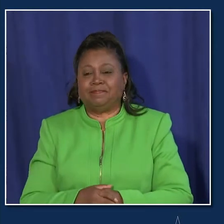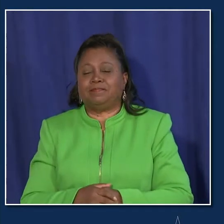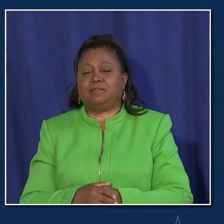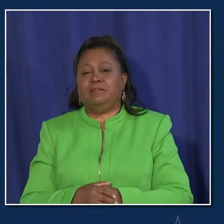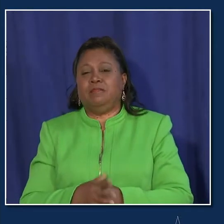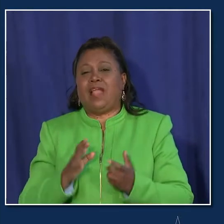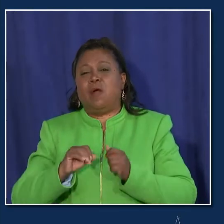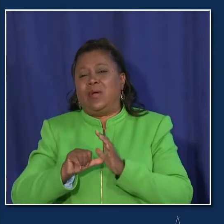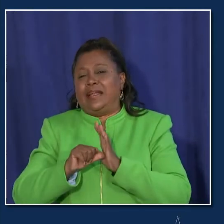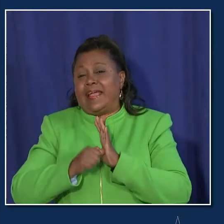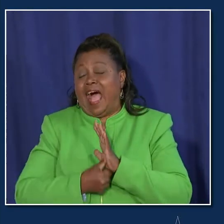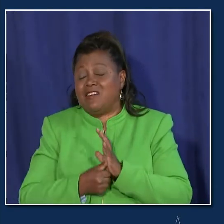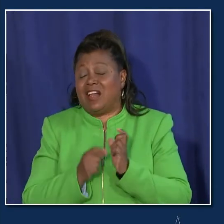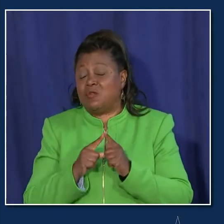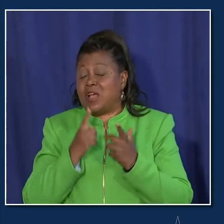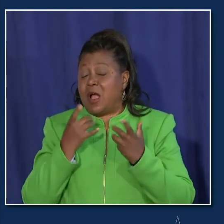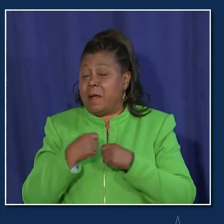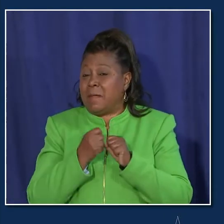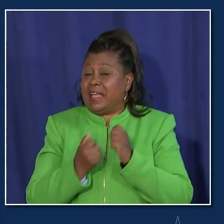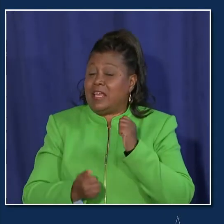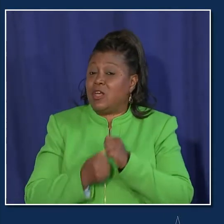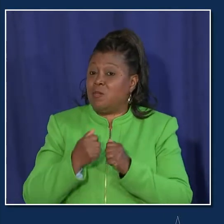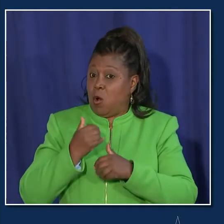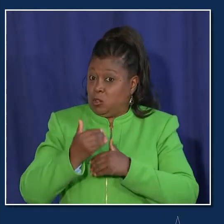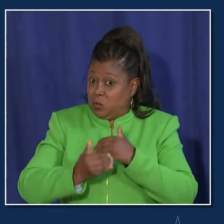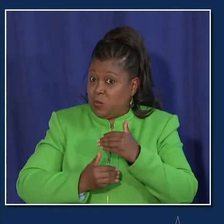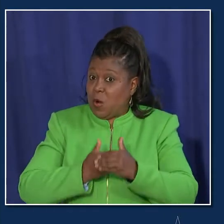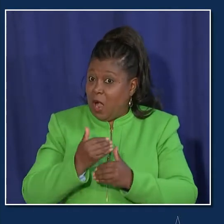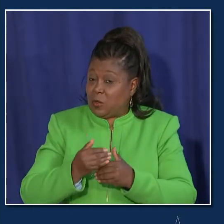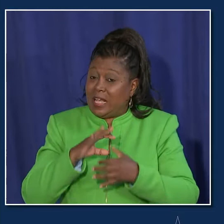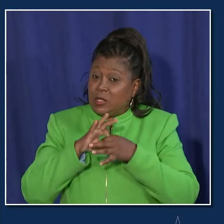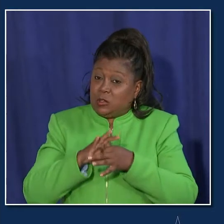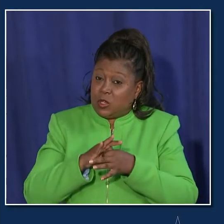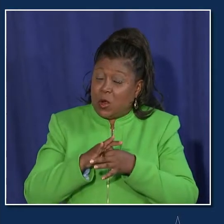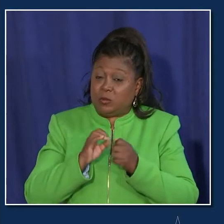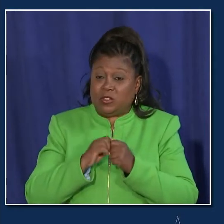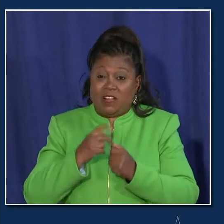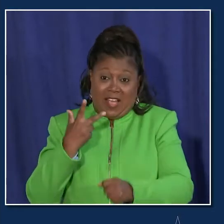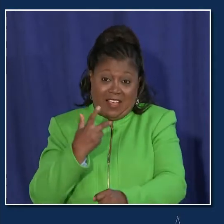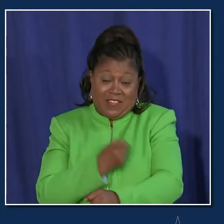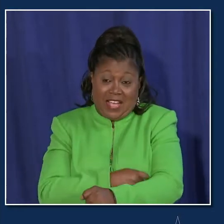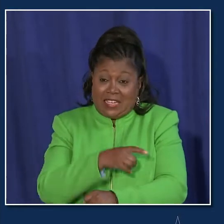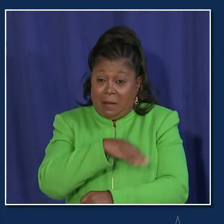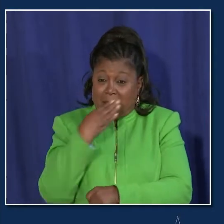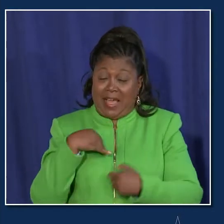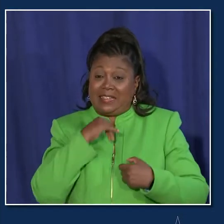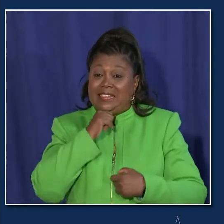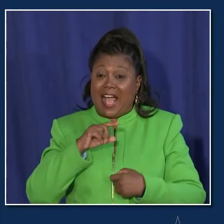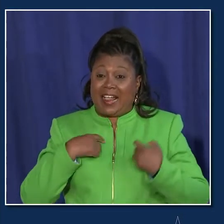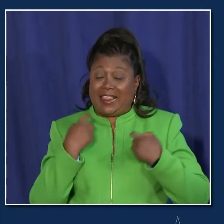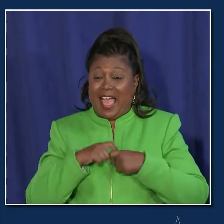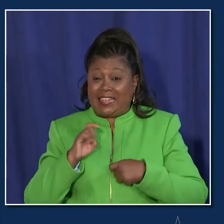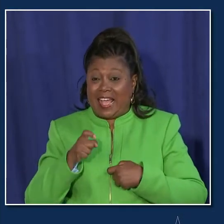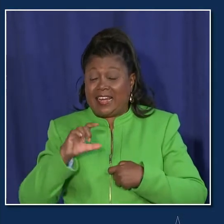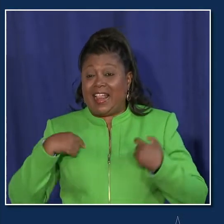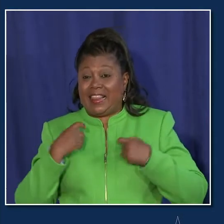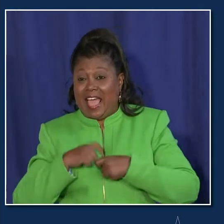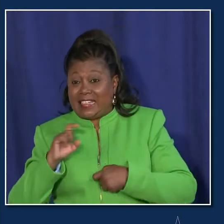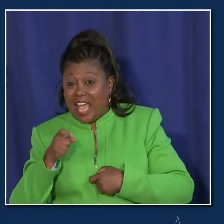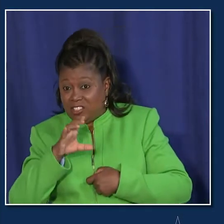I want to highlight that we are making the most progress in terms of vaccinating Black, non-Latinx, and Latinx